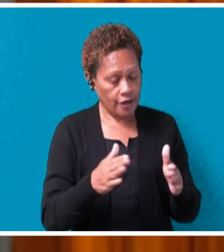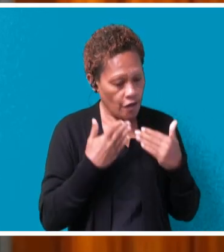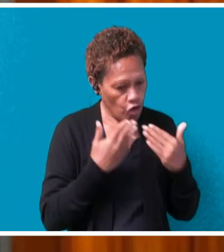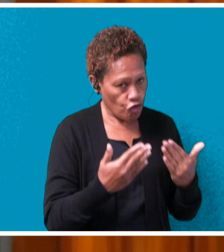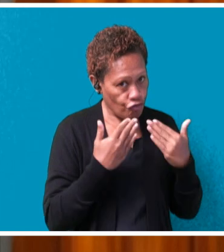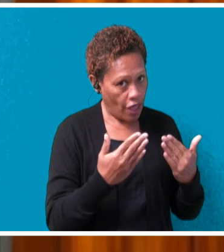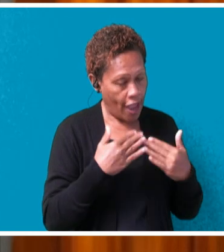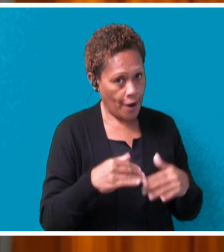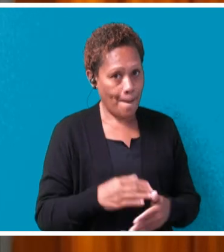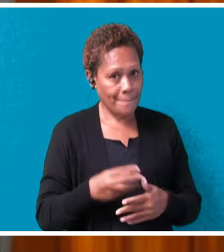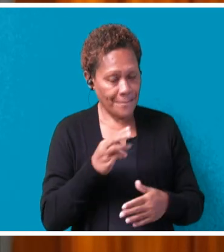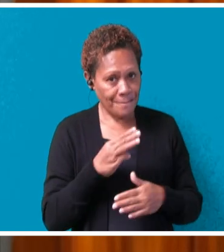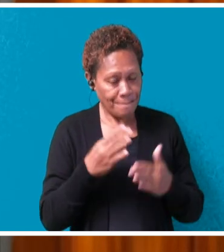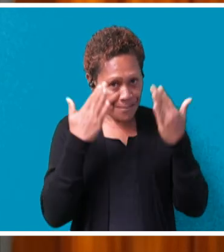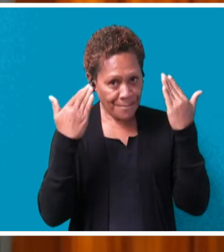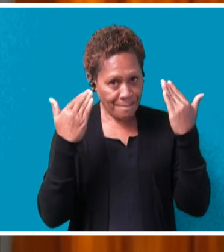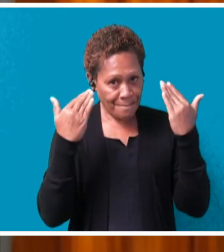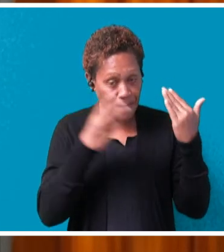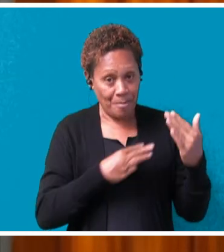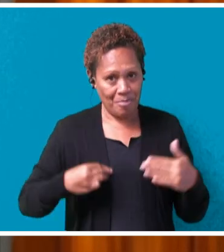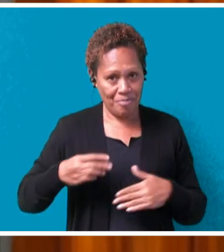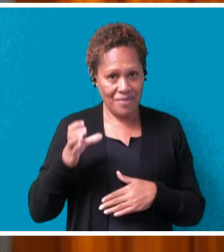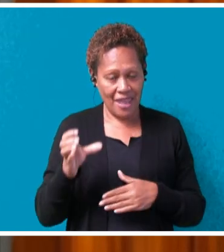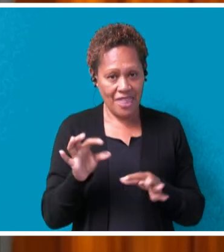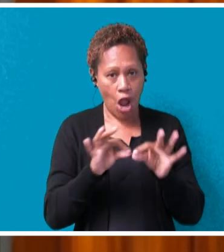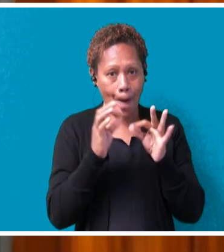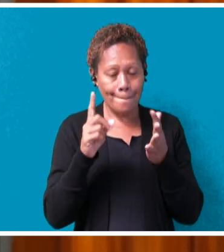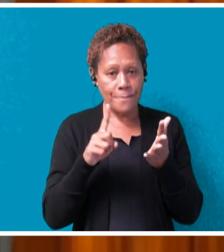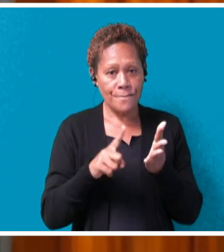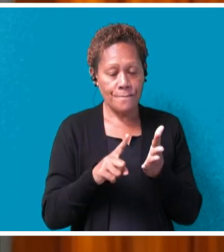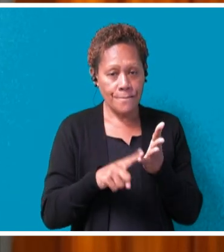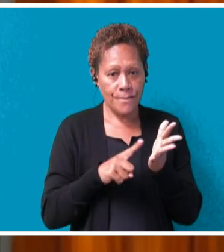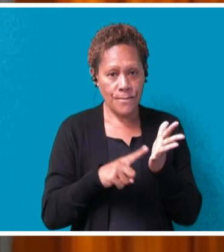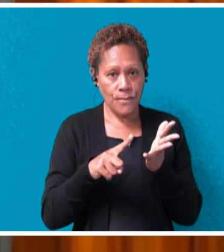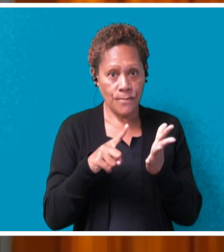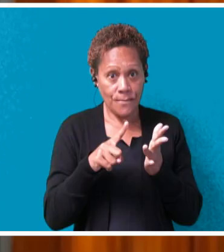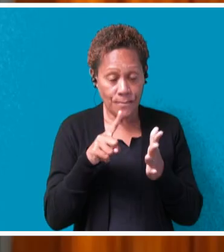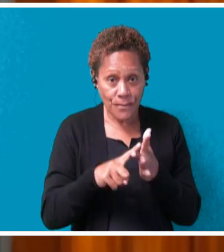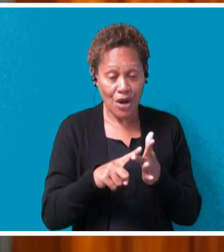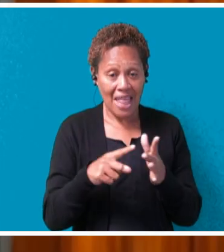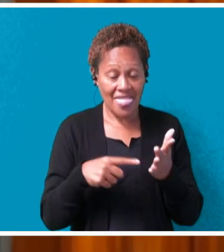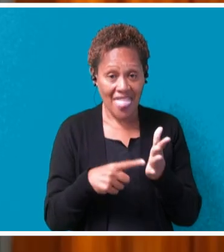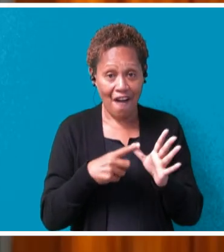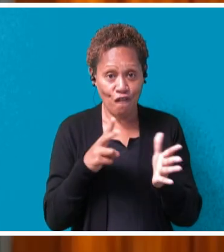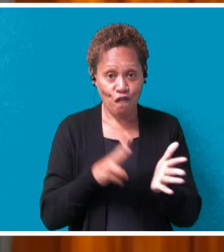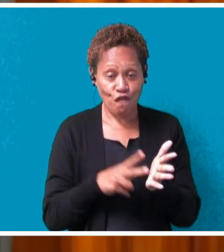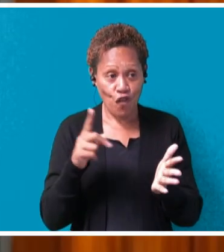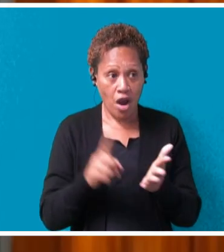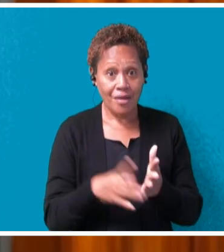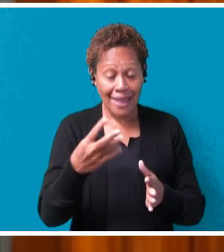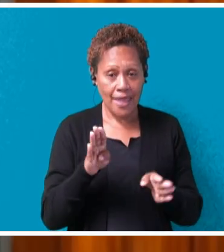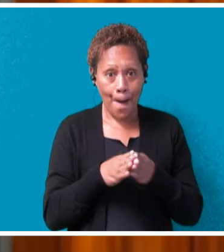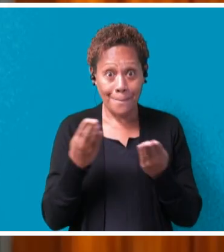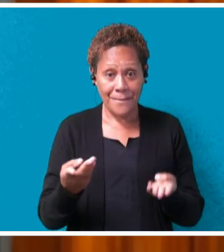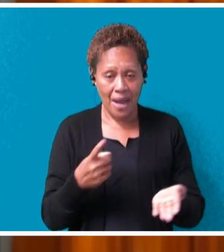Honourable Minister Mbultab. Allow me to begin with the words of the scripture from the book of Micah, chapter 6,